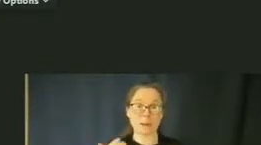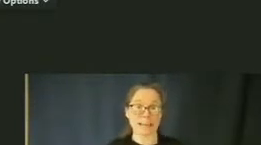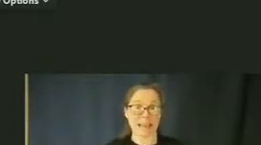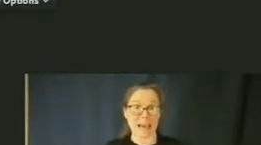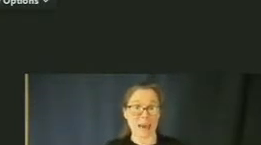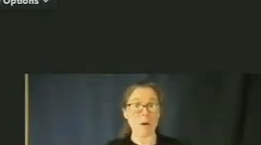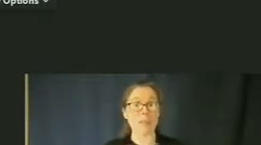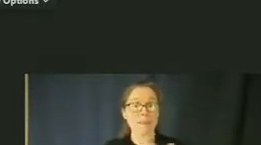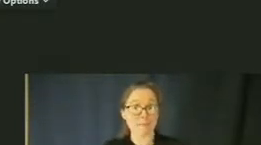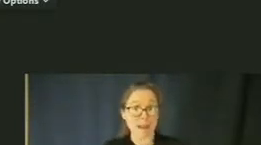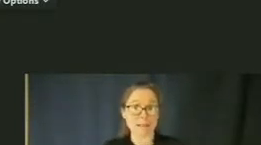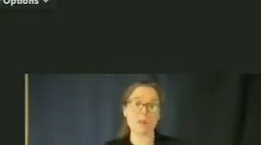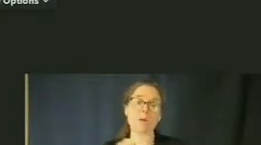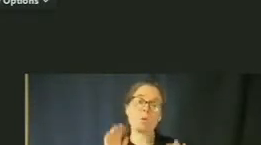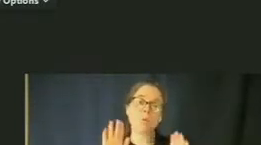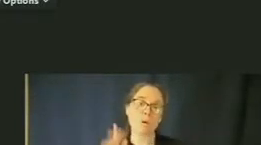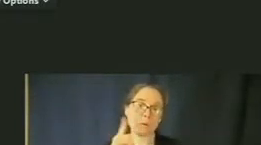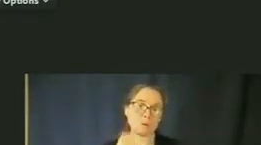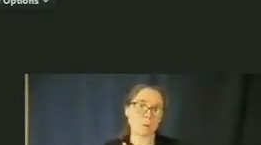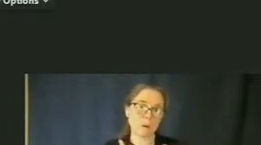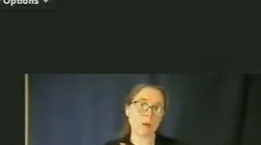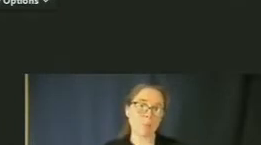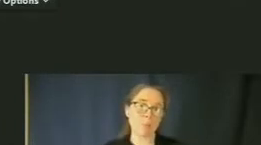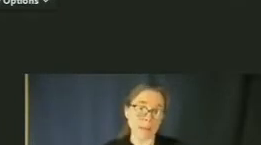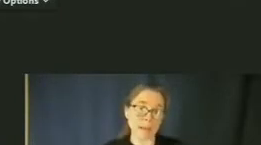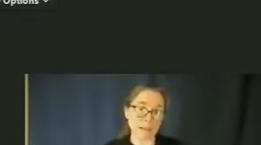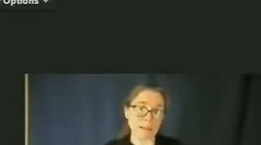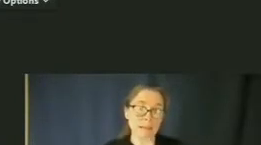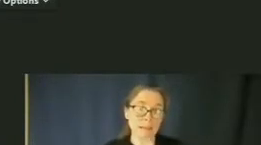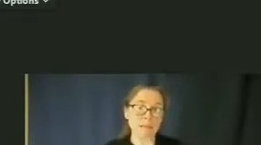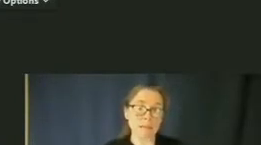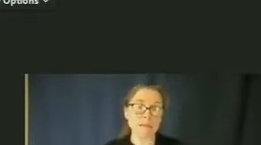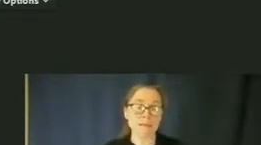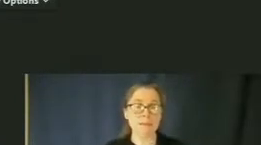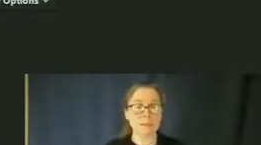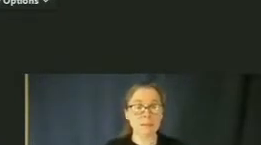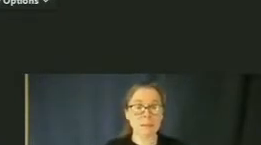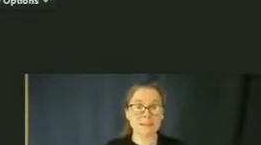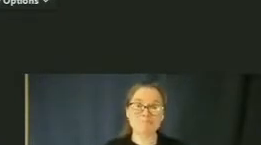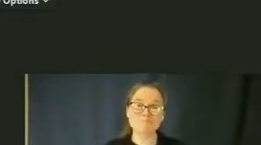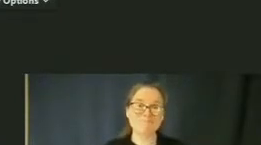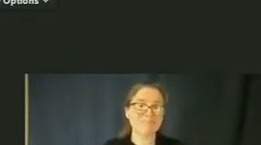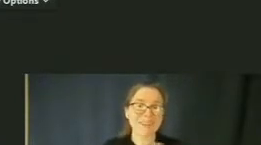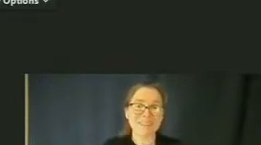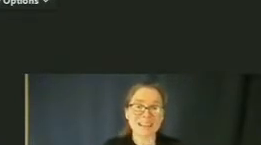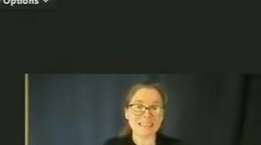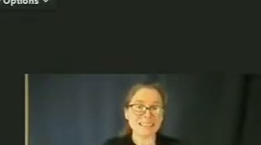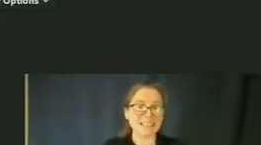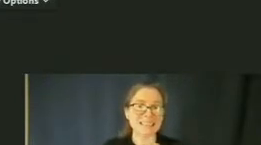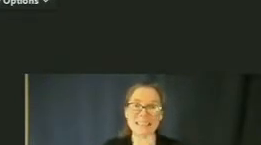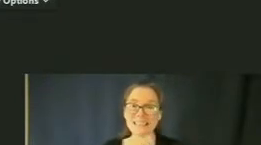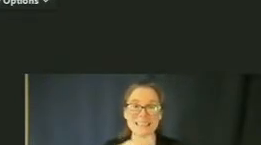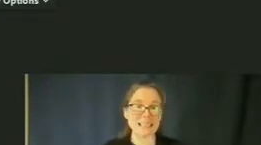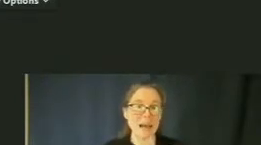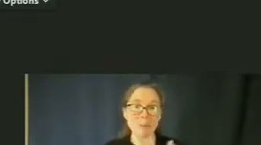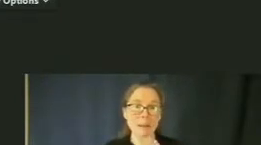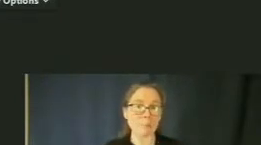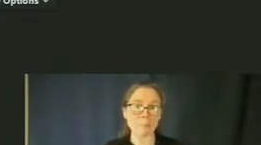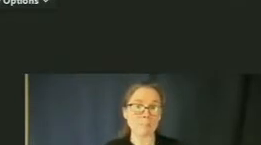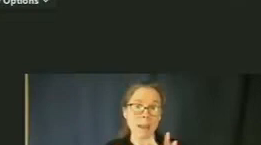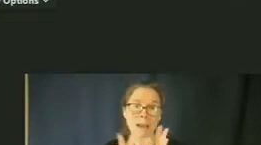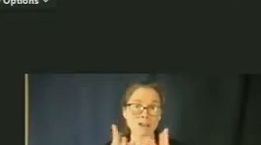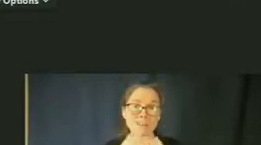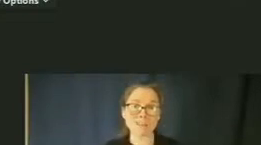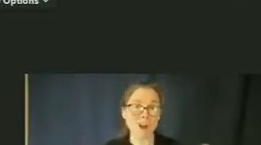it's a great mitigation measure that we can take to protect us from the virus, it is not a one-stop fix-it to the